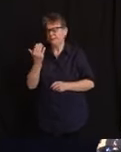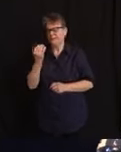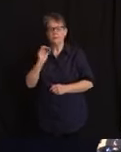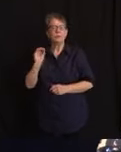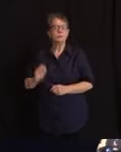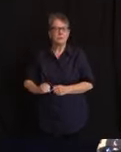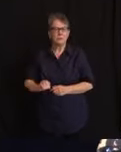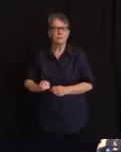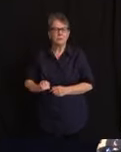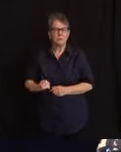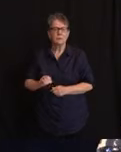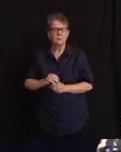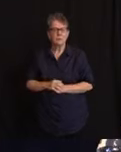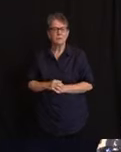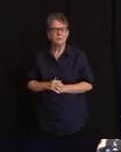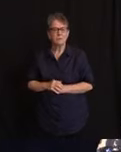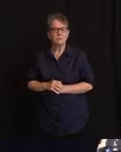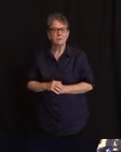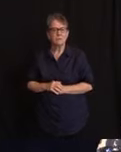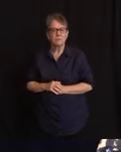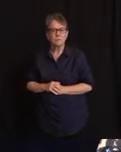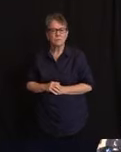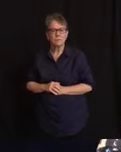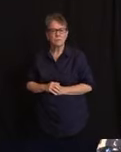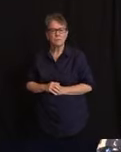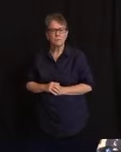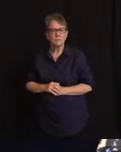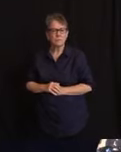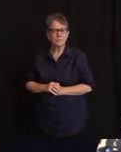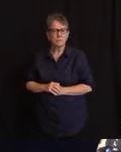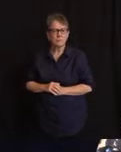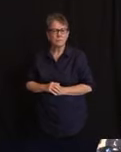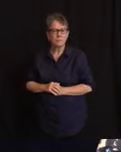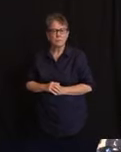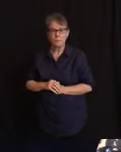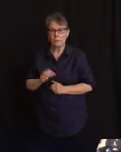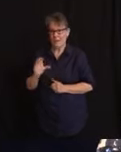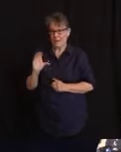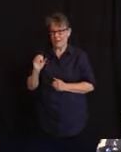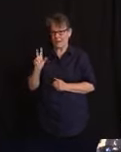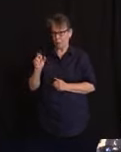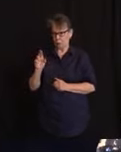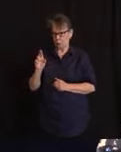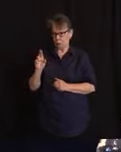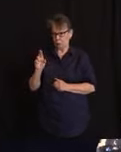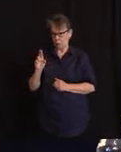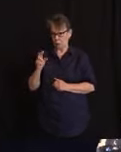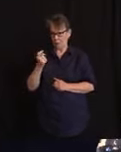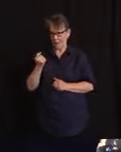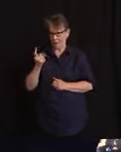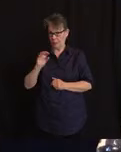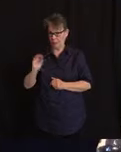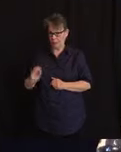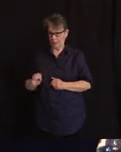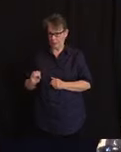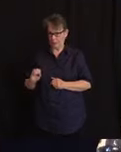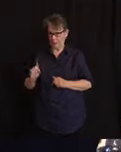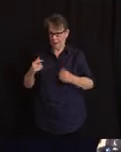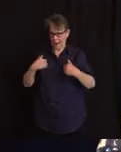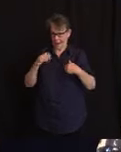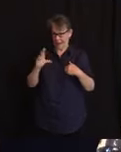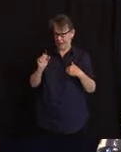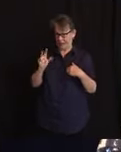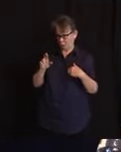identifying along with that in cancer, in 11.4 or 164 of